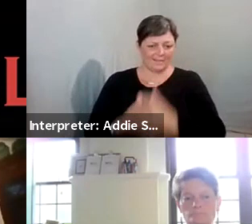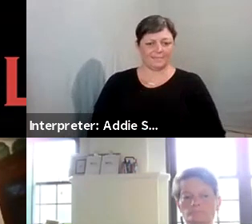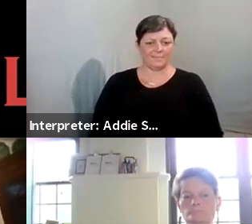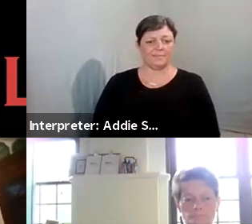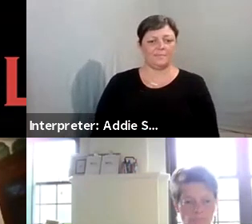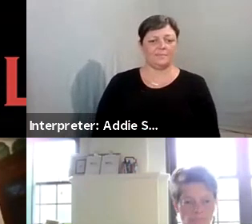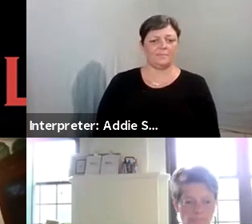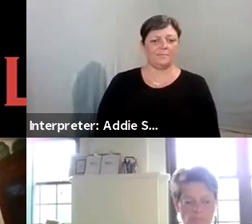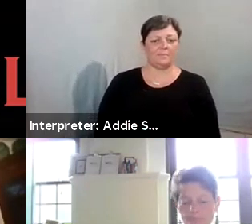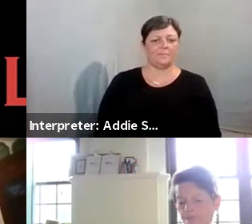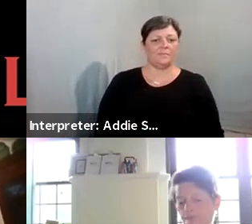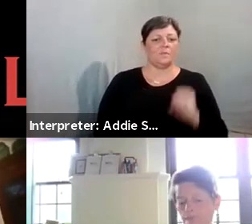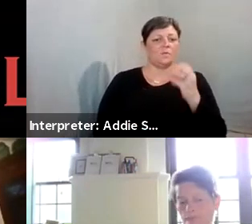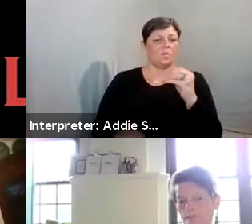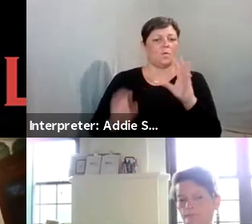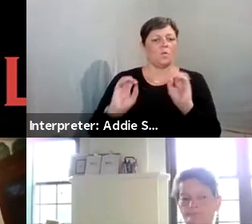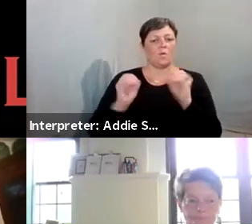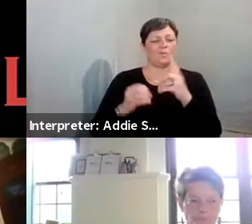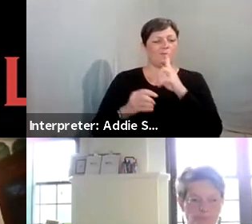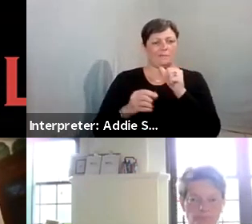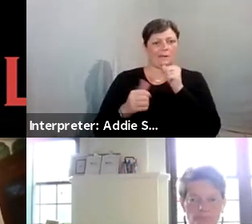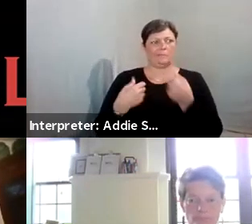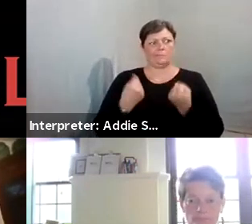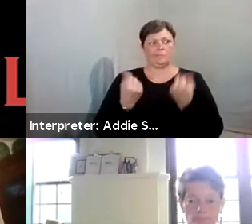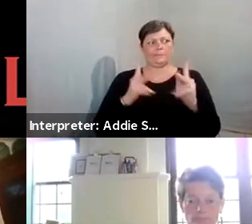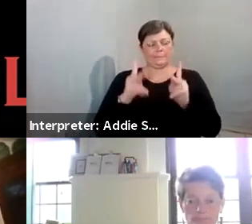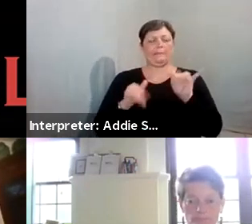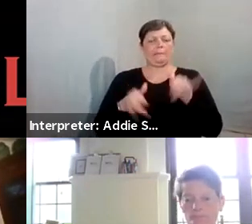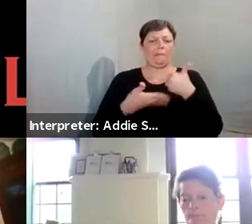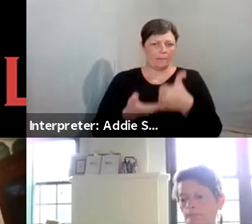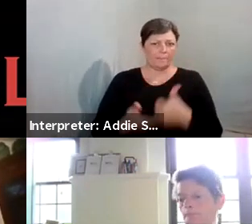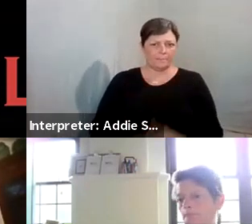And so the office is never really crowded. So that's helped too.